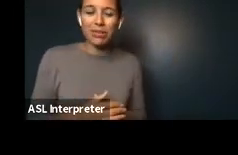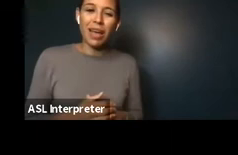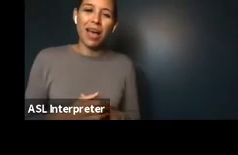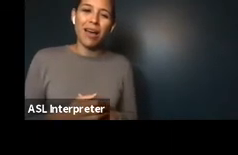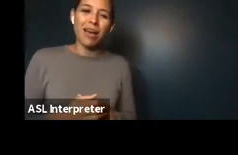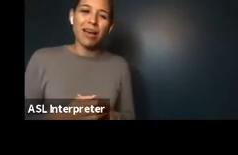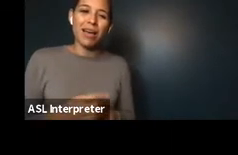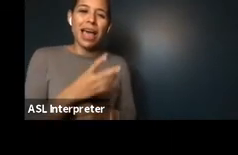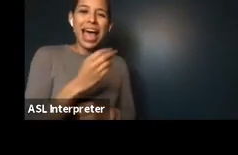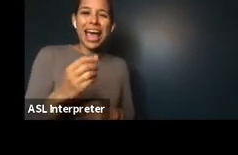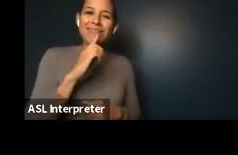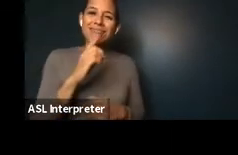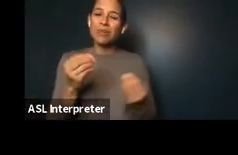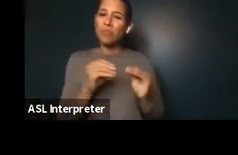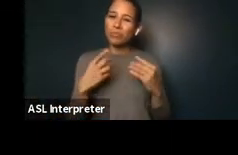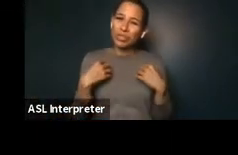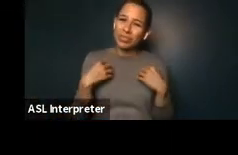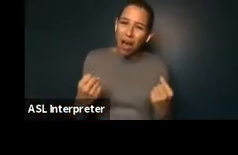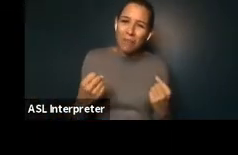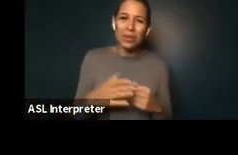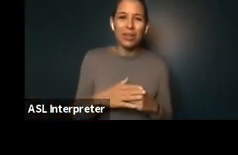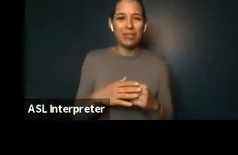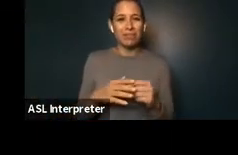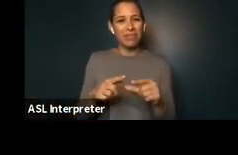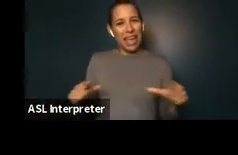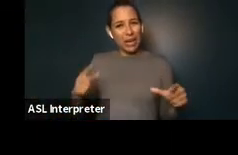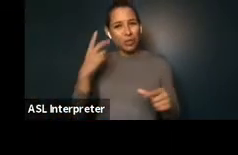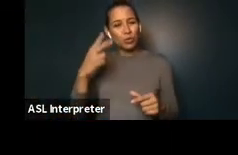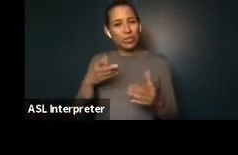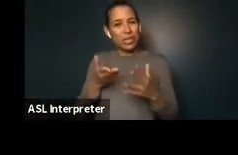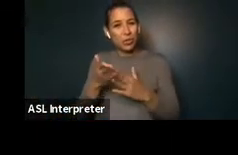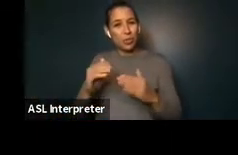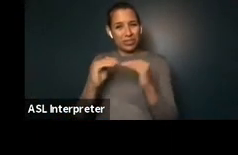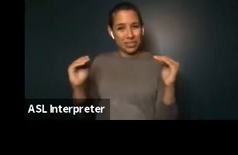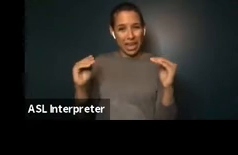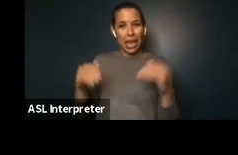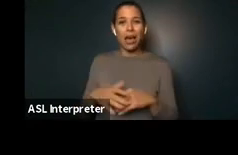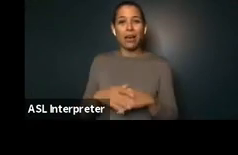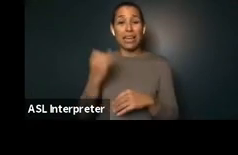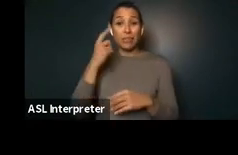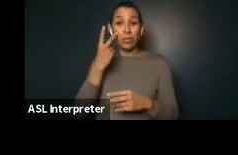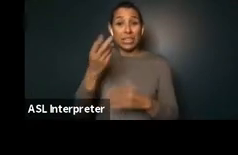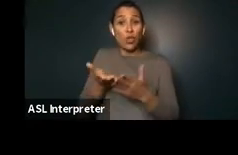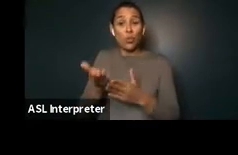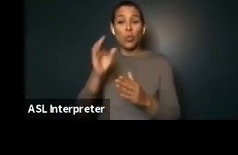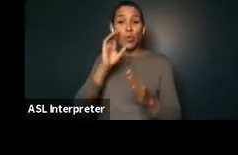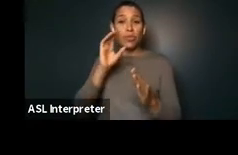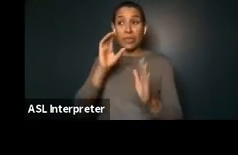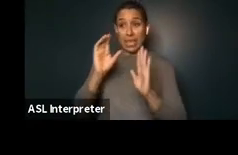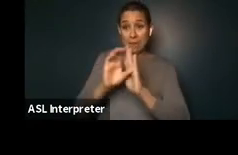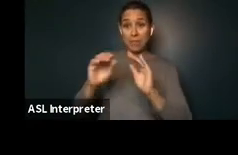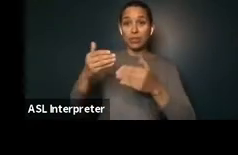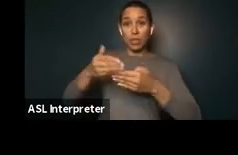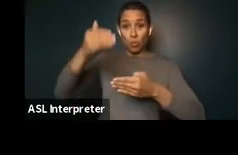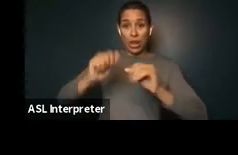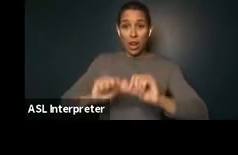scale, whether it's an image, a window sized image or what you see through the window is advertising. know, I mean,